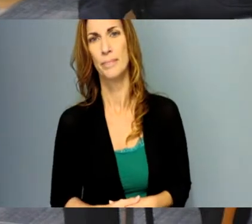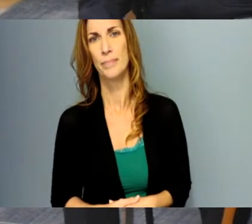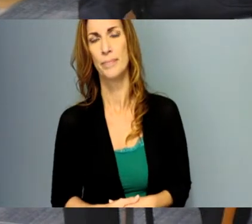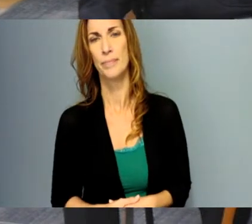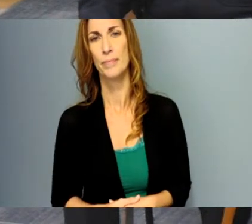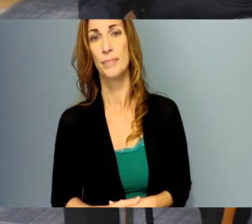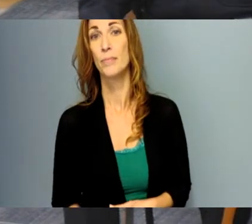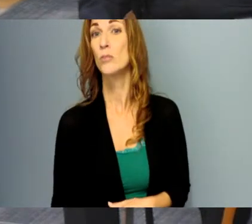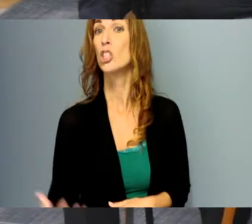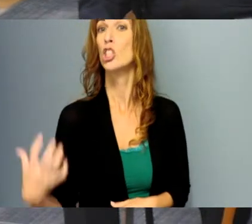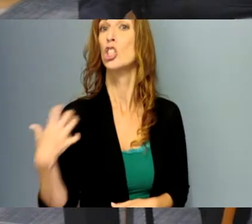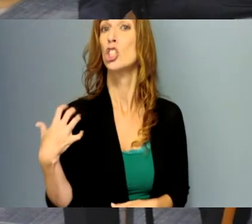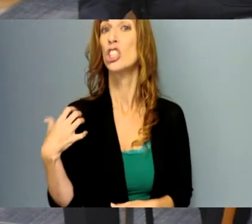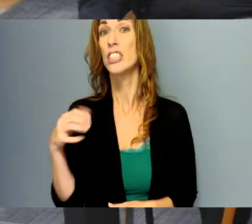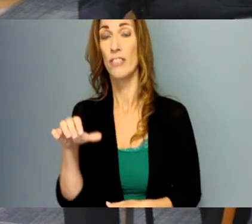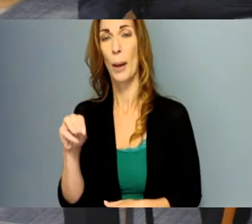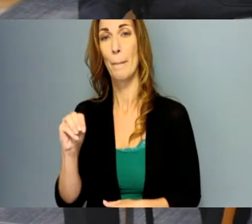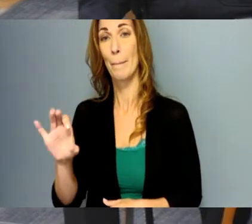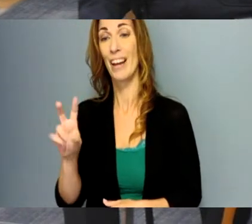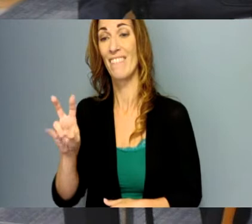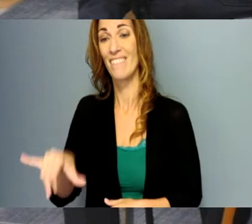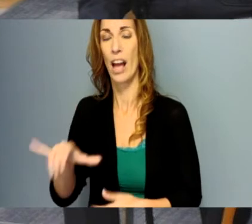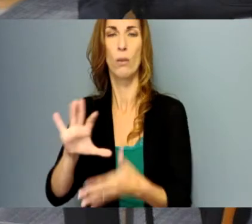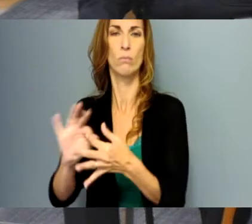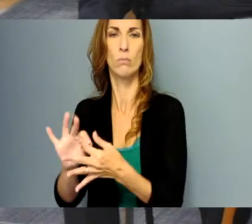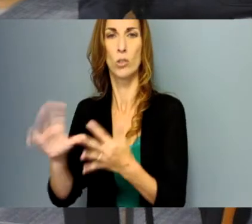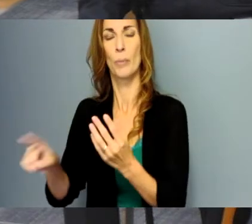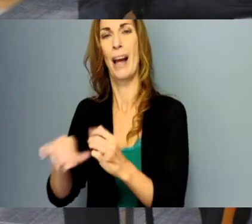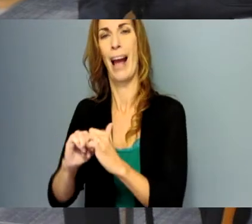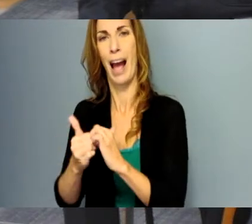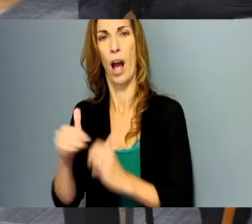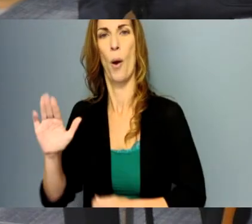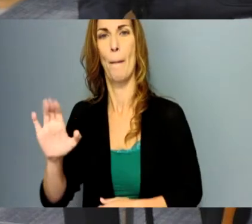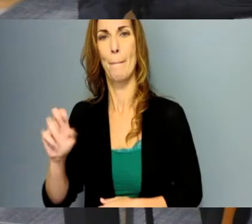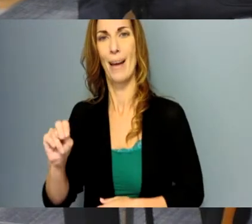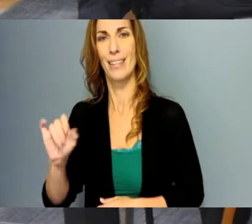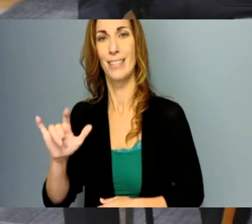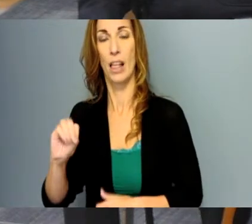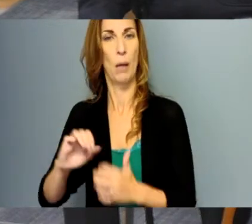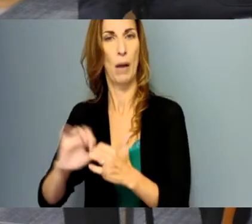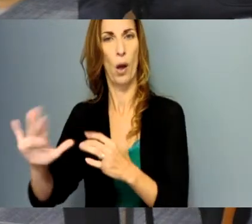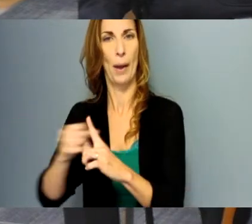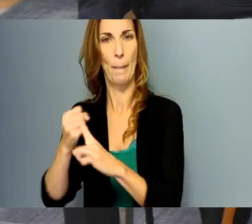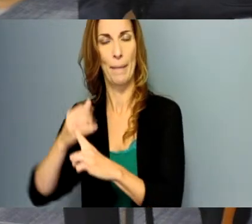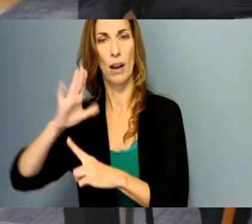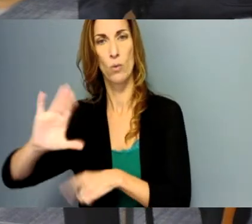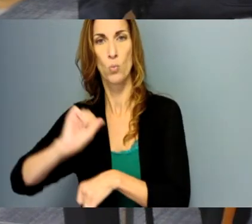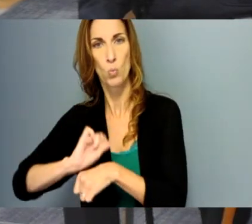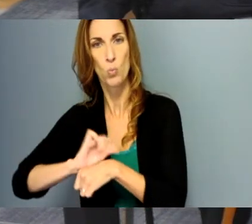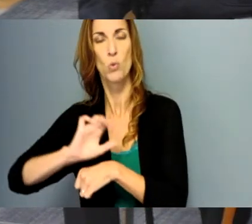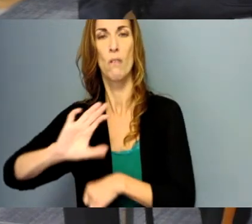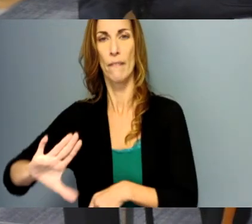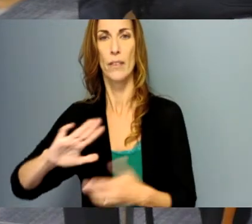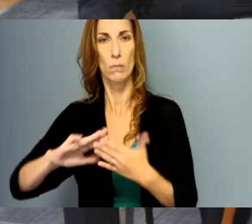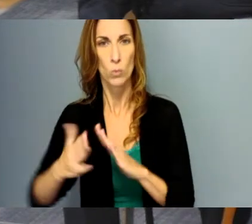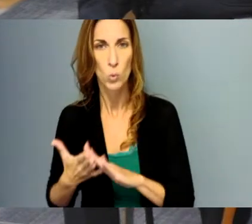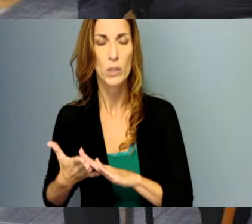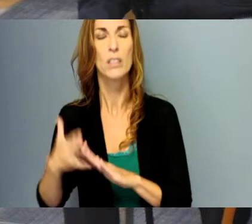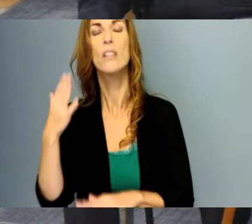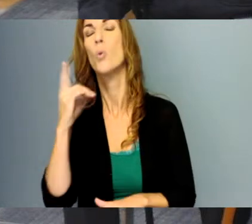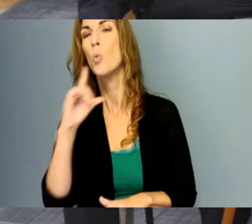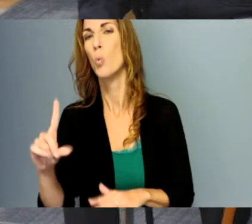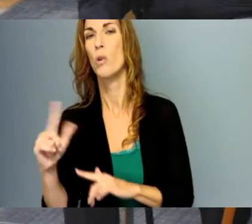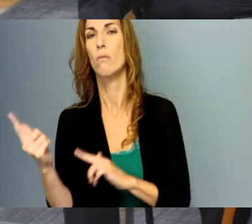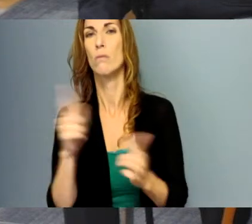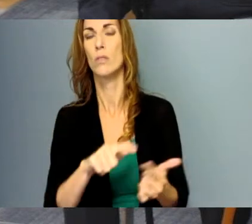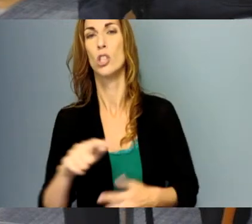Chief McVeigh is going to share some remarks in terms of how Bensalem has, how this has impacted the Bensalem community, and then it will move over